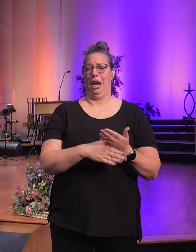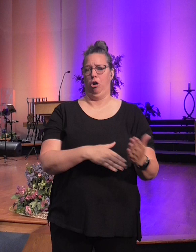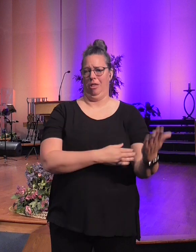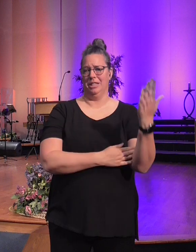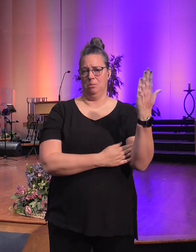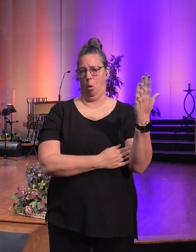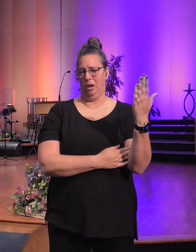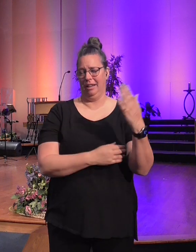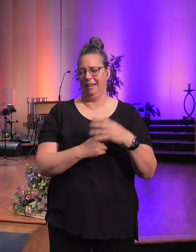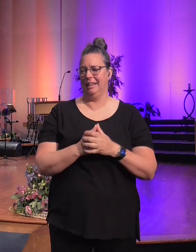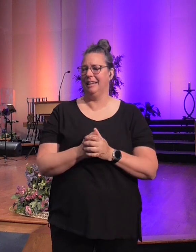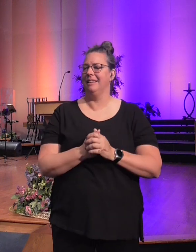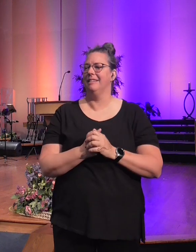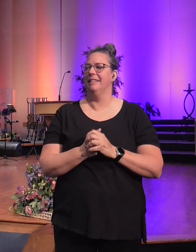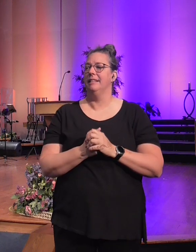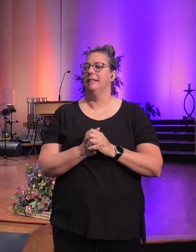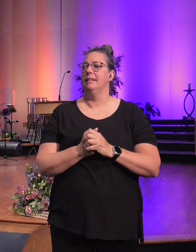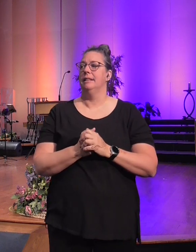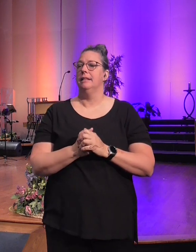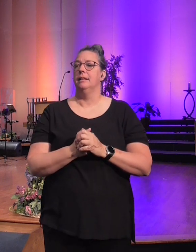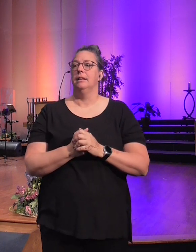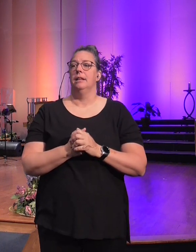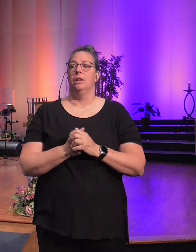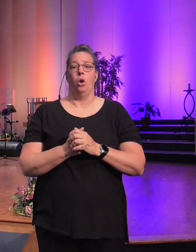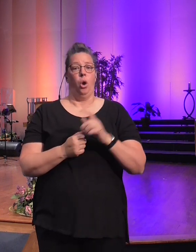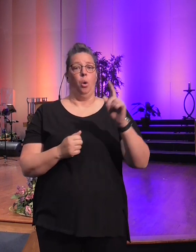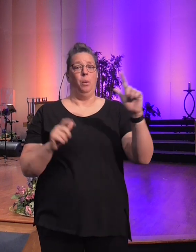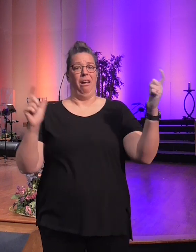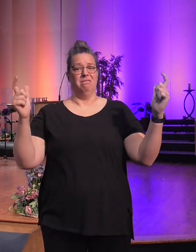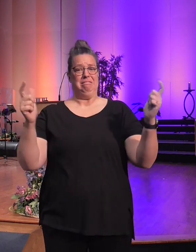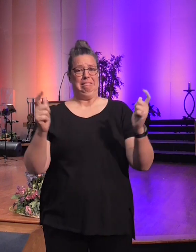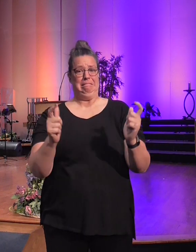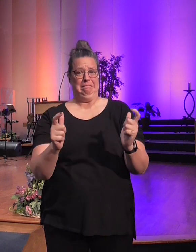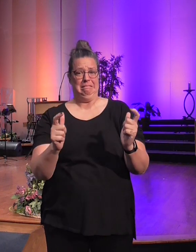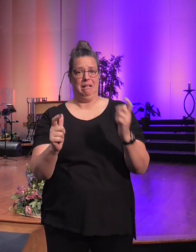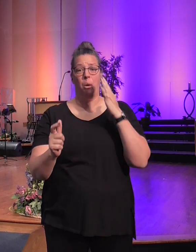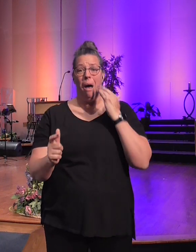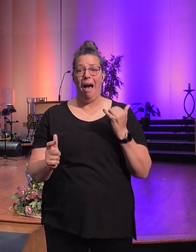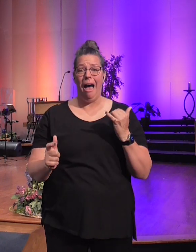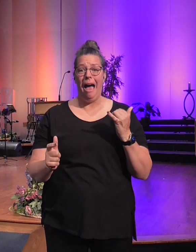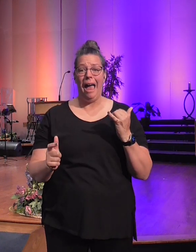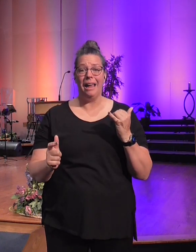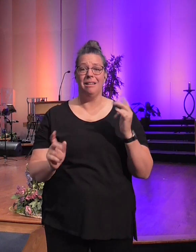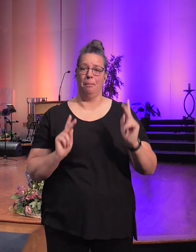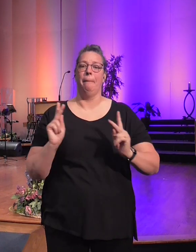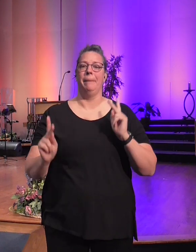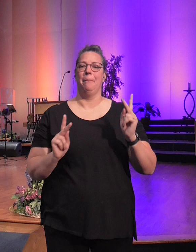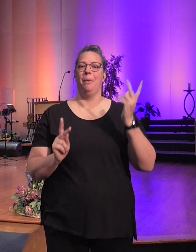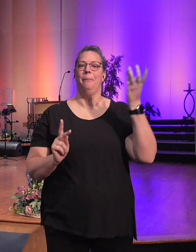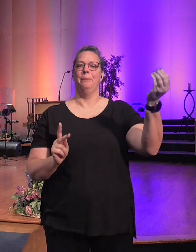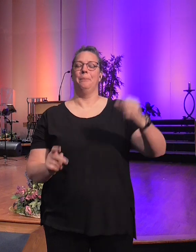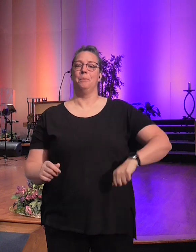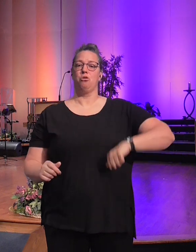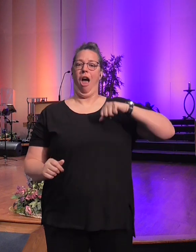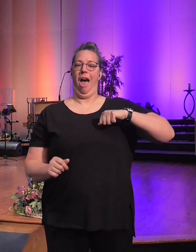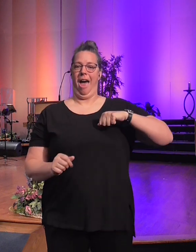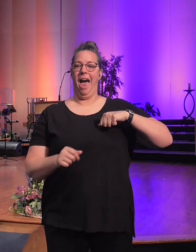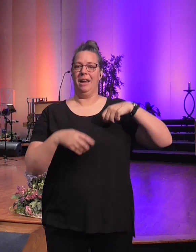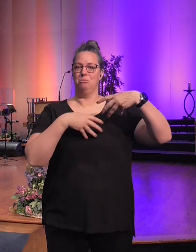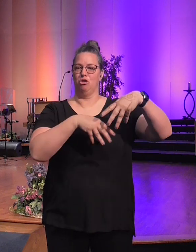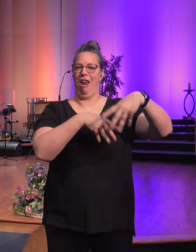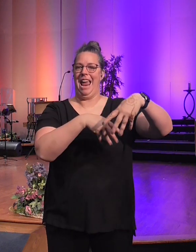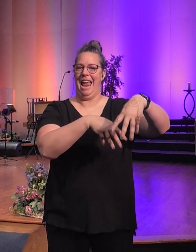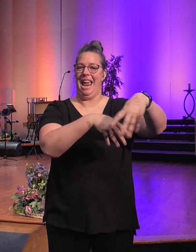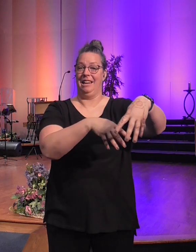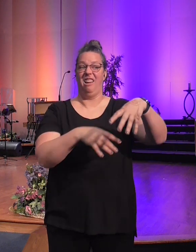us. And we're down a little bit in our count because of the folks that are at the Pride Parade. So, you know, this is